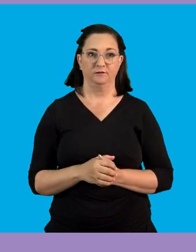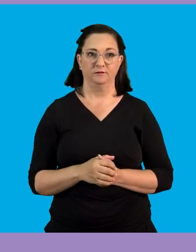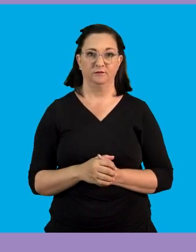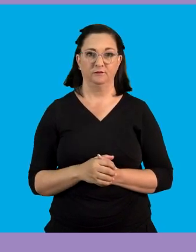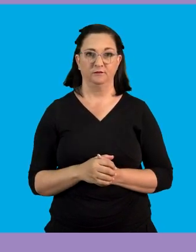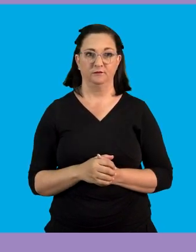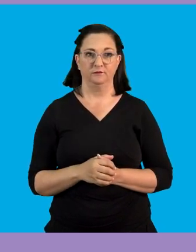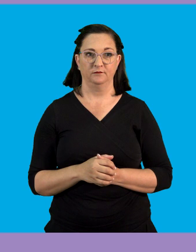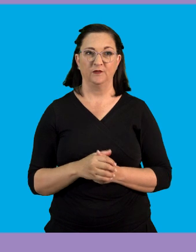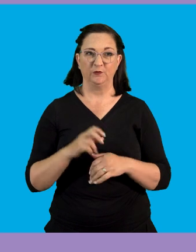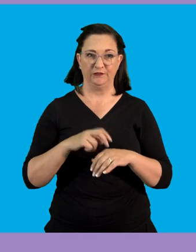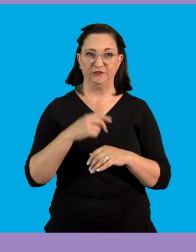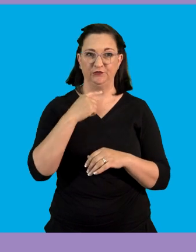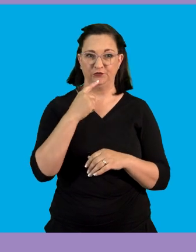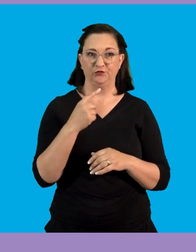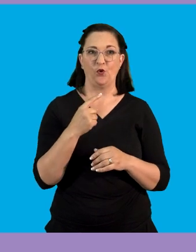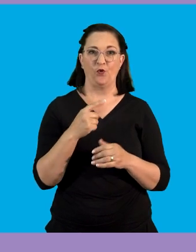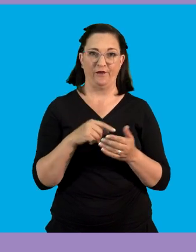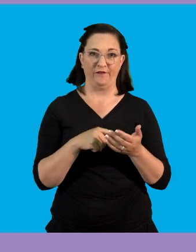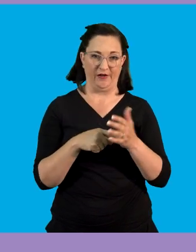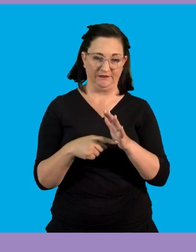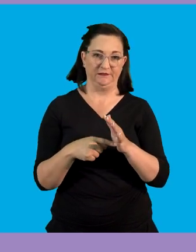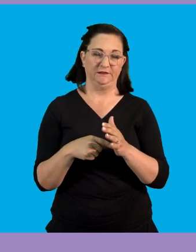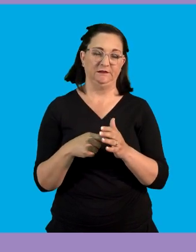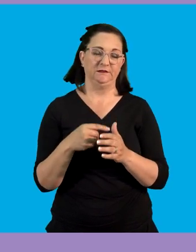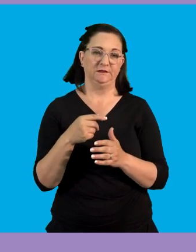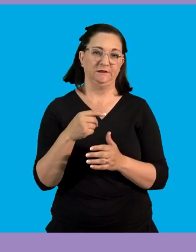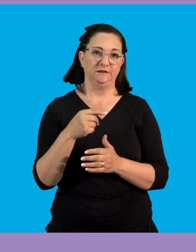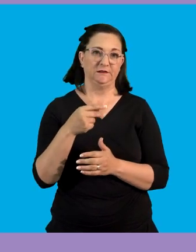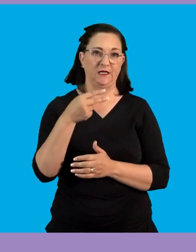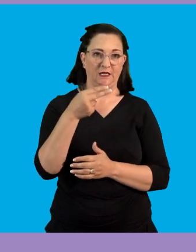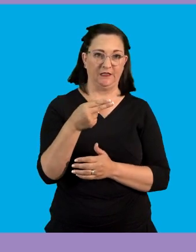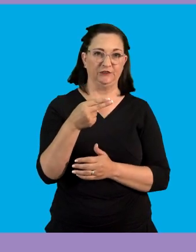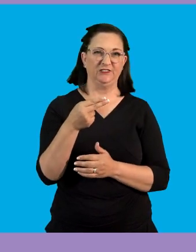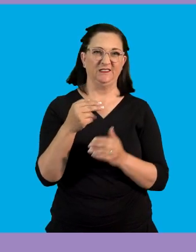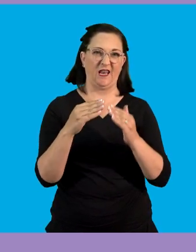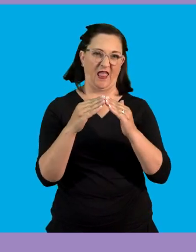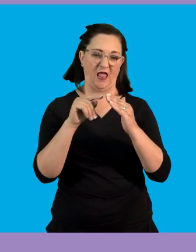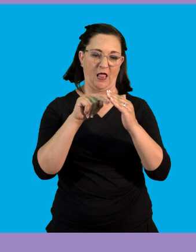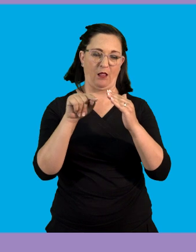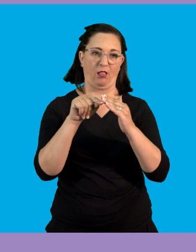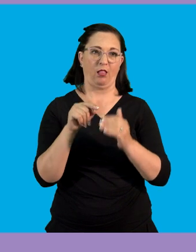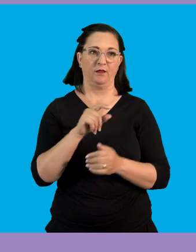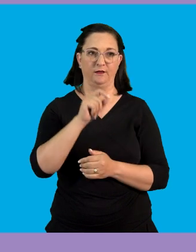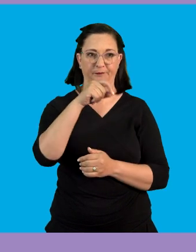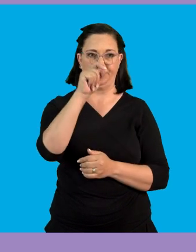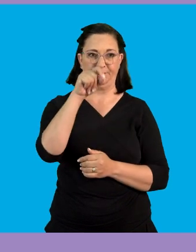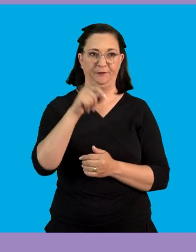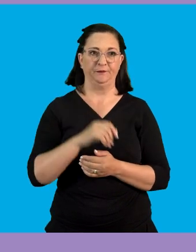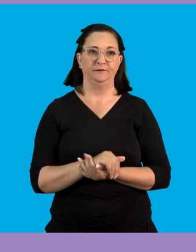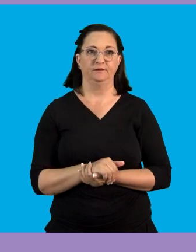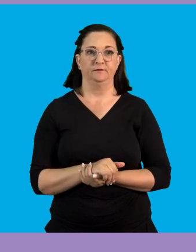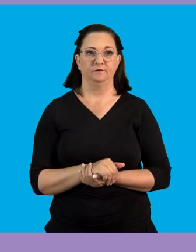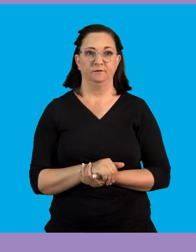Always put an indicator that this is an angle. Okay, the reason for number A is sum of angles of a